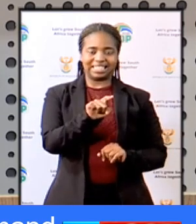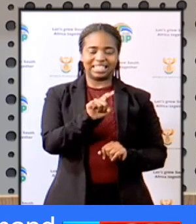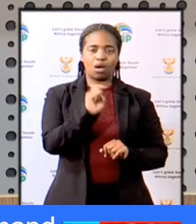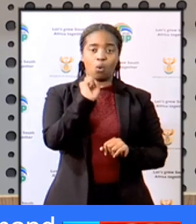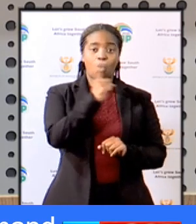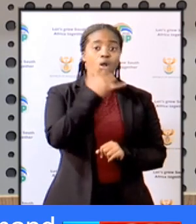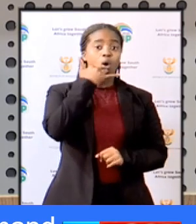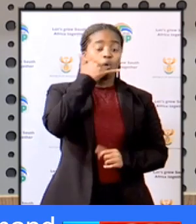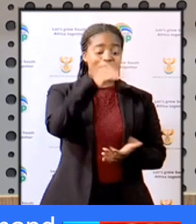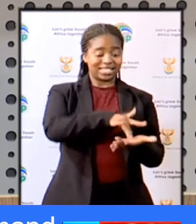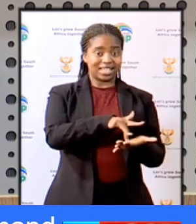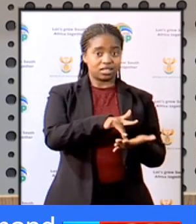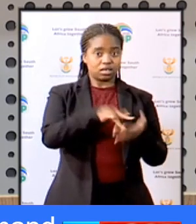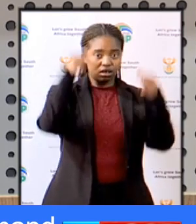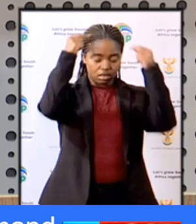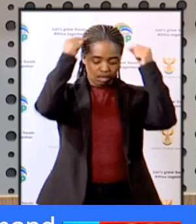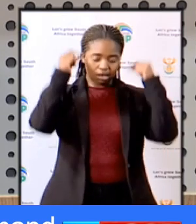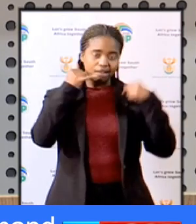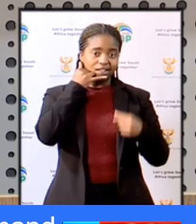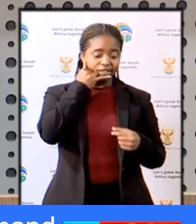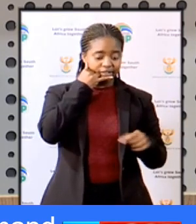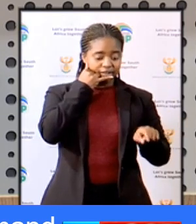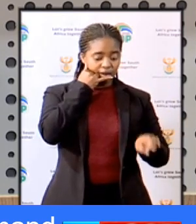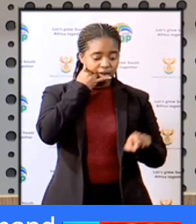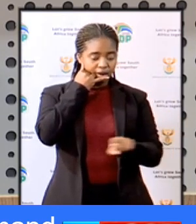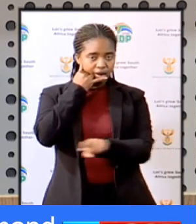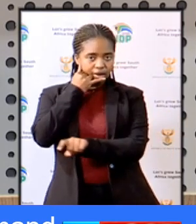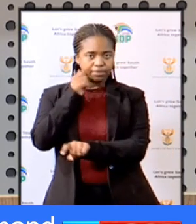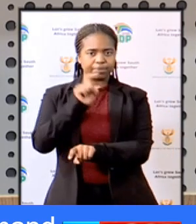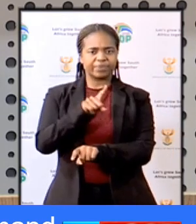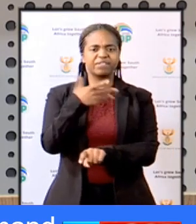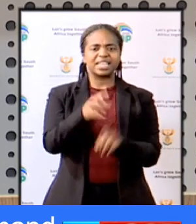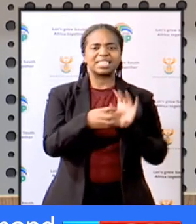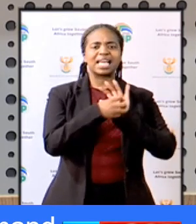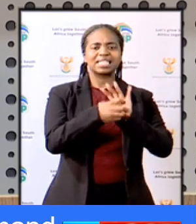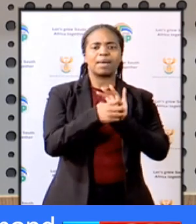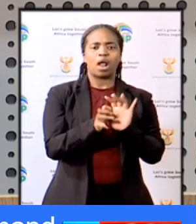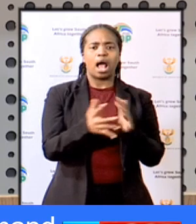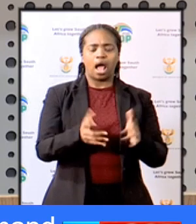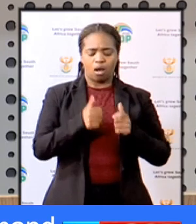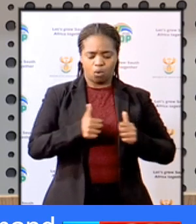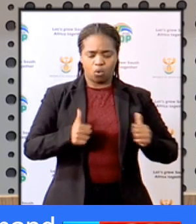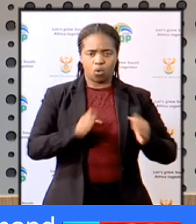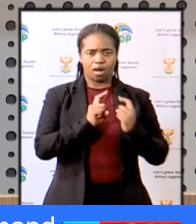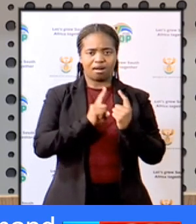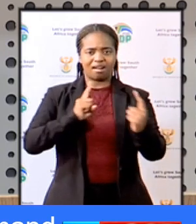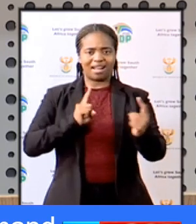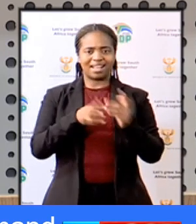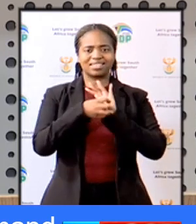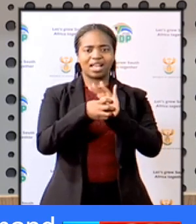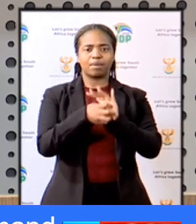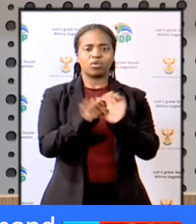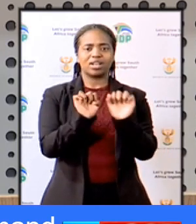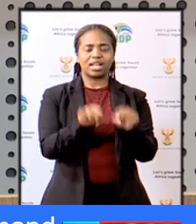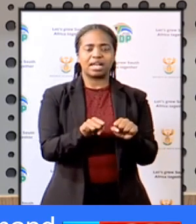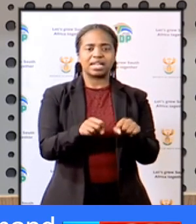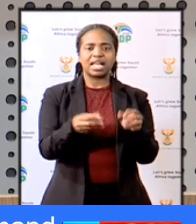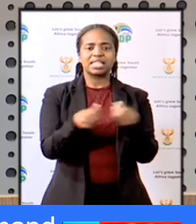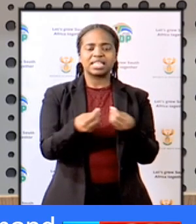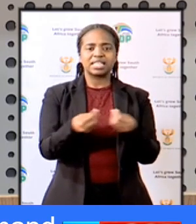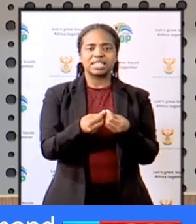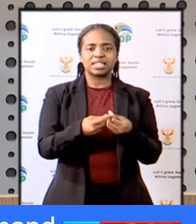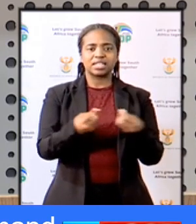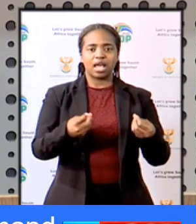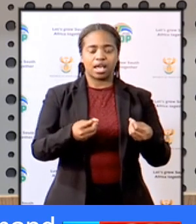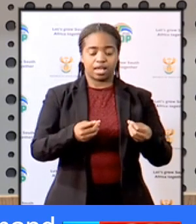call center needs to have in place. And I gave some examples of it earlier, and those included things like